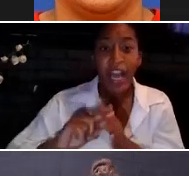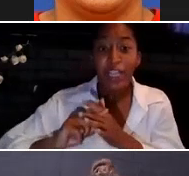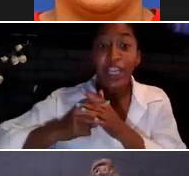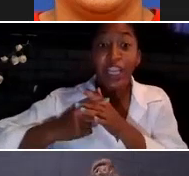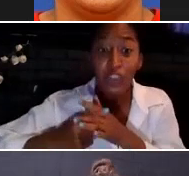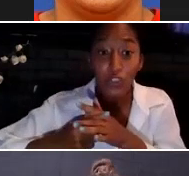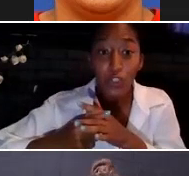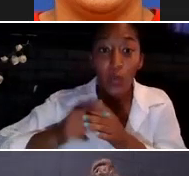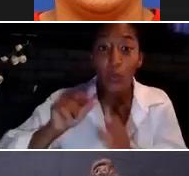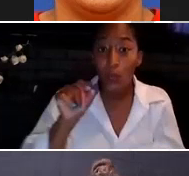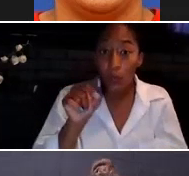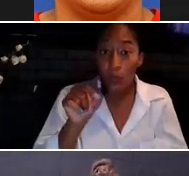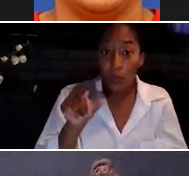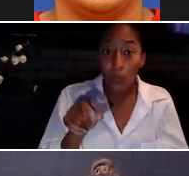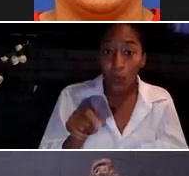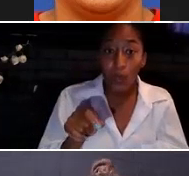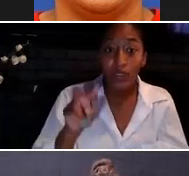minus 2G